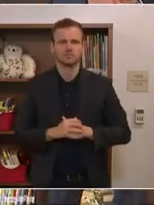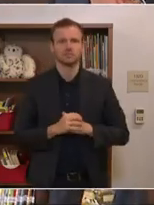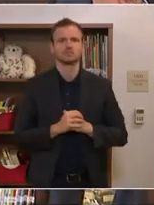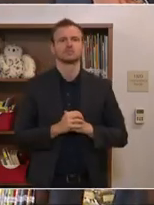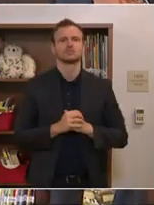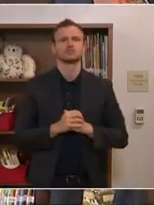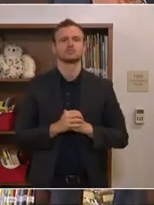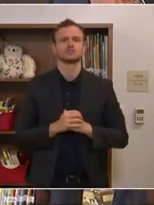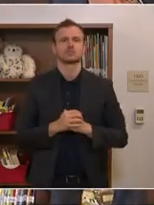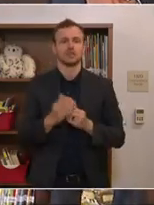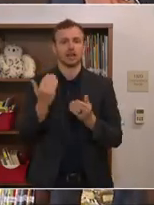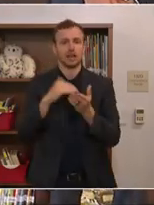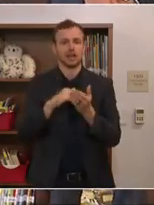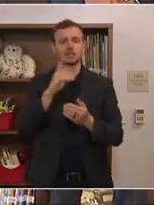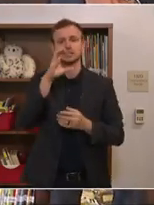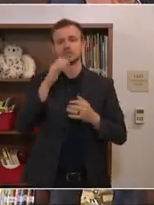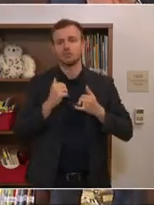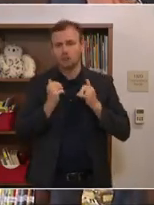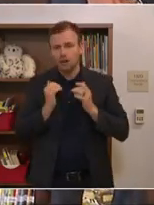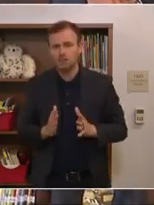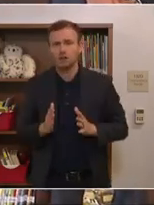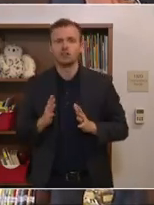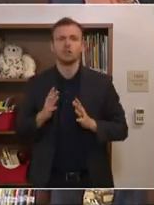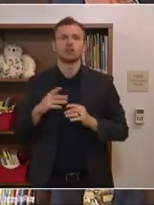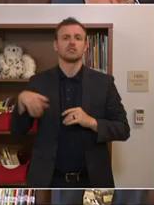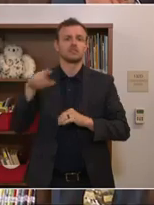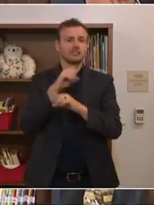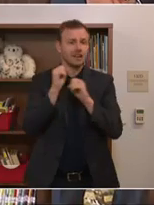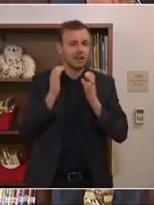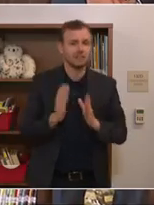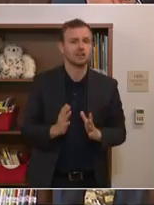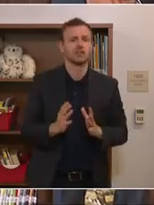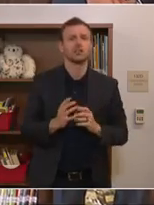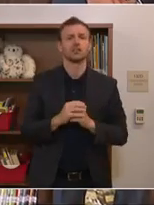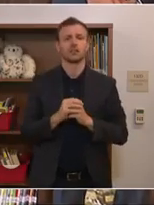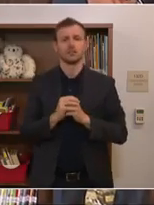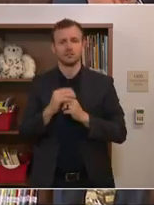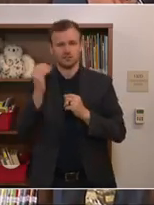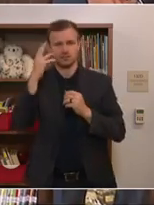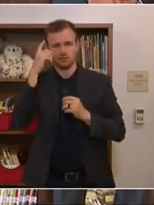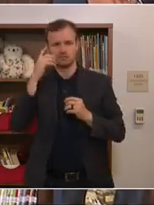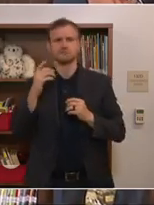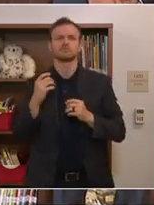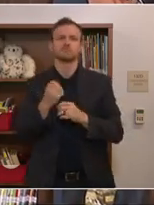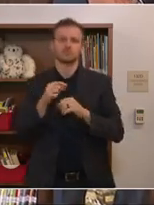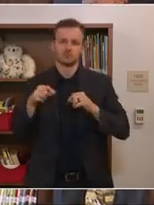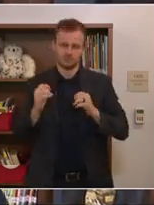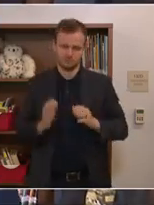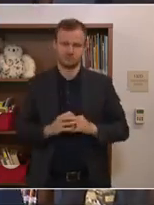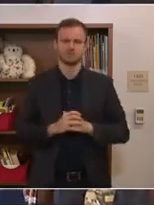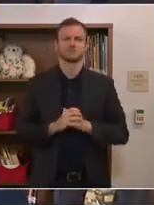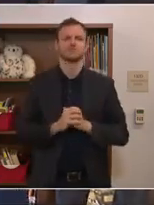that are employed, so we have a lot to be proud of, right? So with that being said, I'll turn it back over to Mayor Bowser, and I think we're going to cut the ribbon.